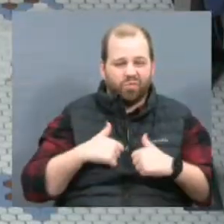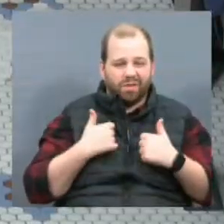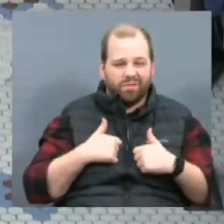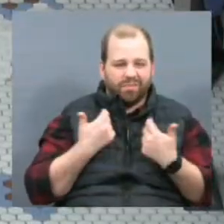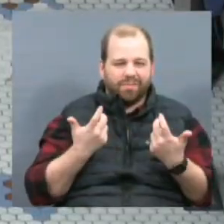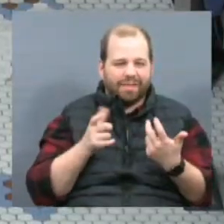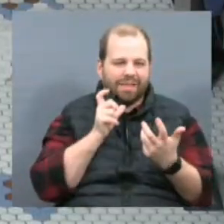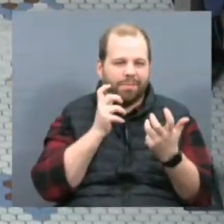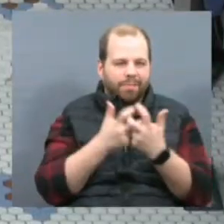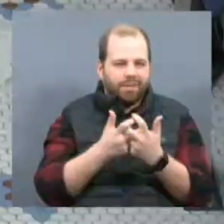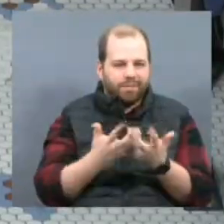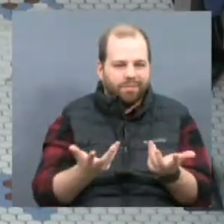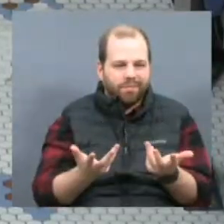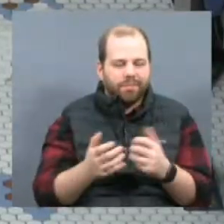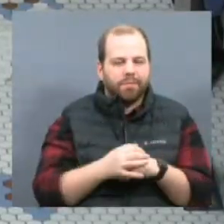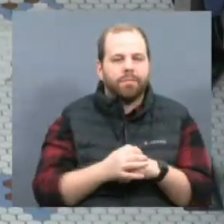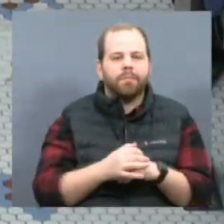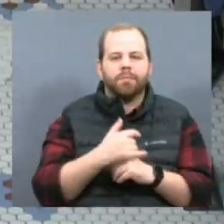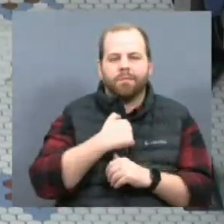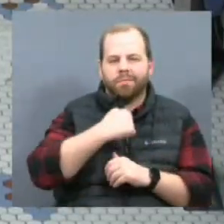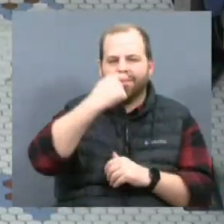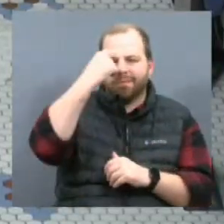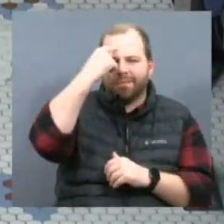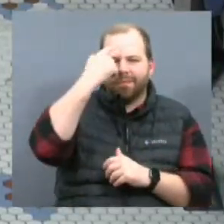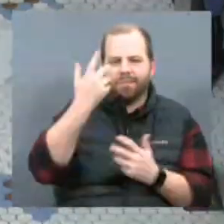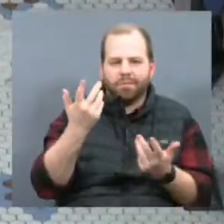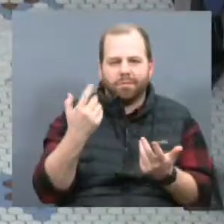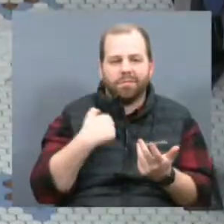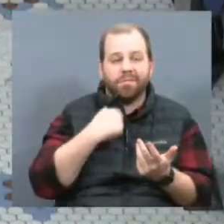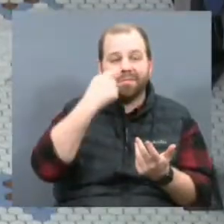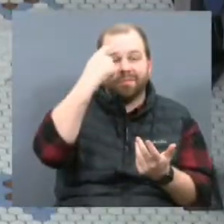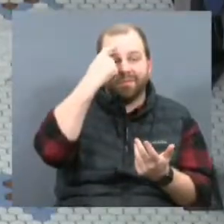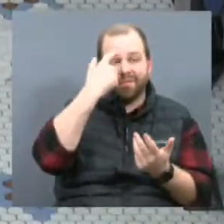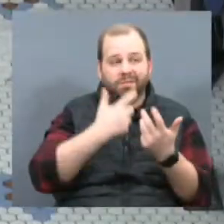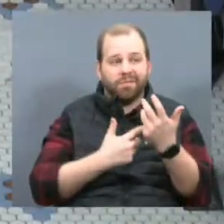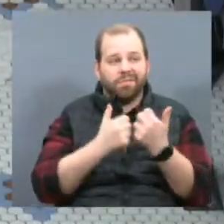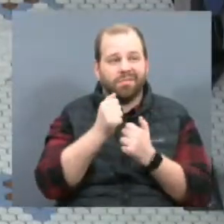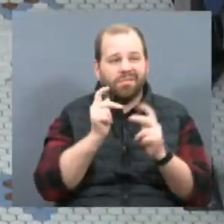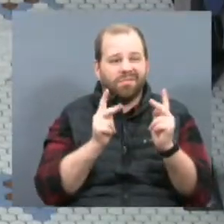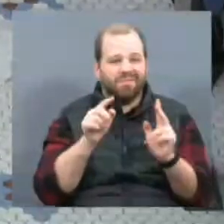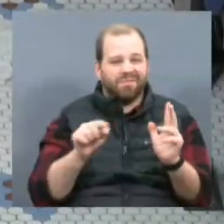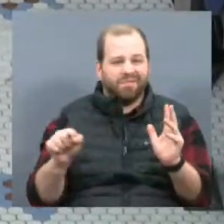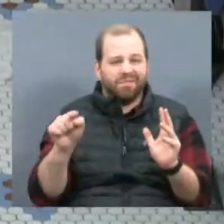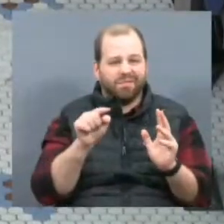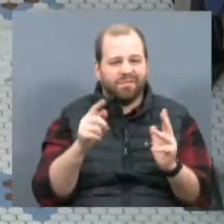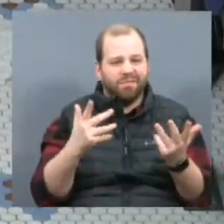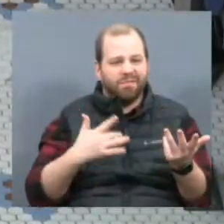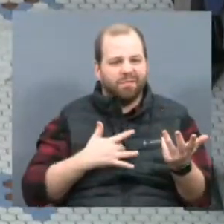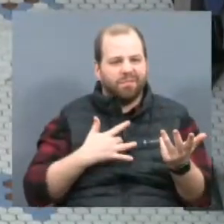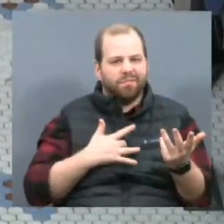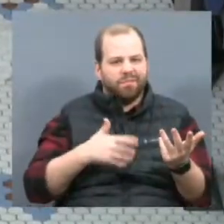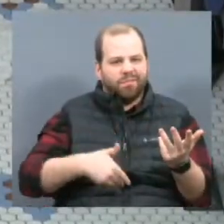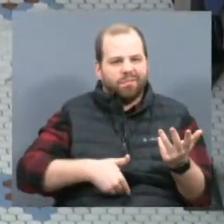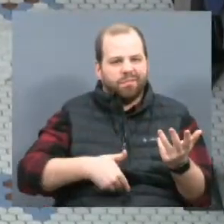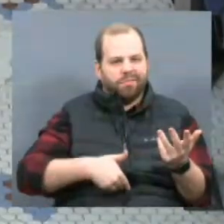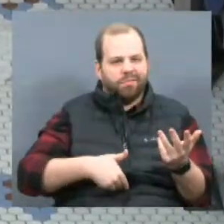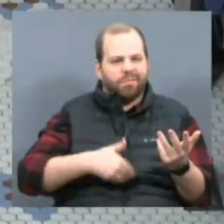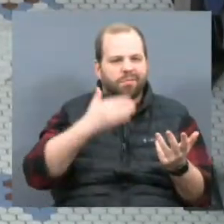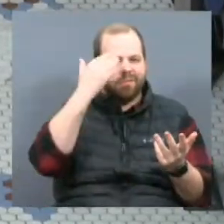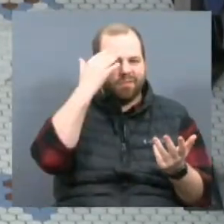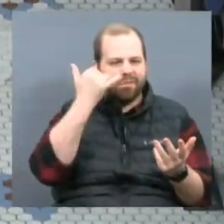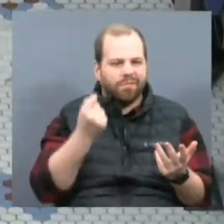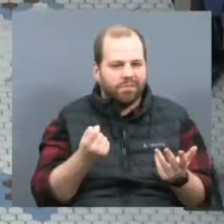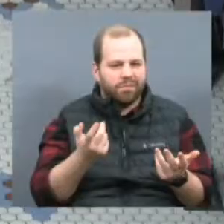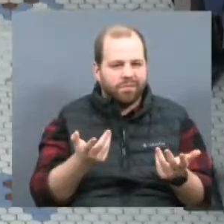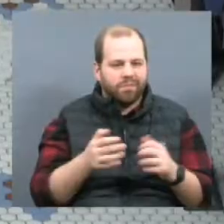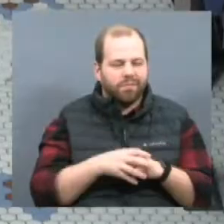doesn't fit. And I think most people here kind of feel that intuitively.